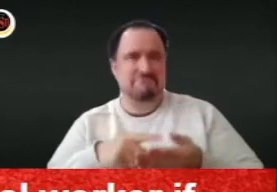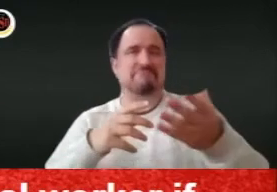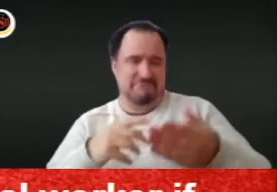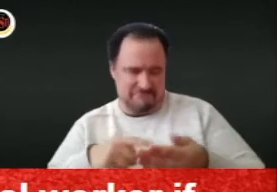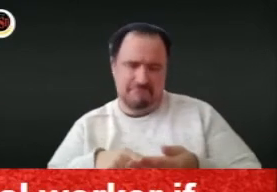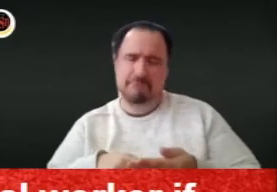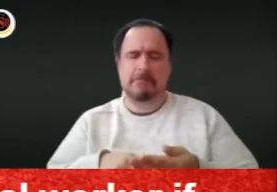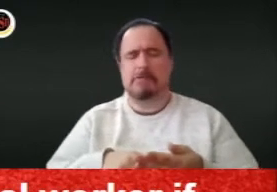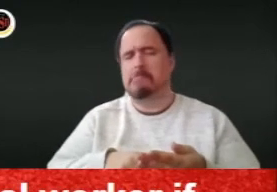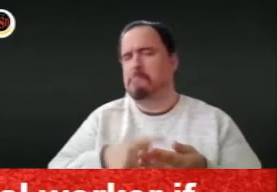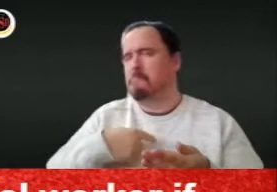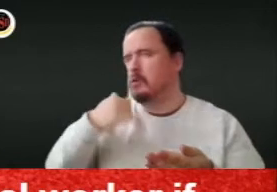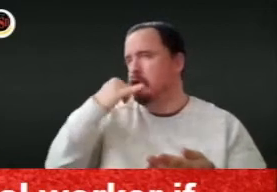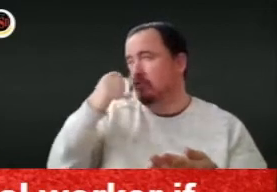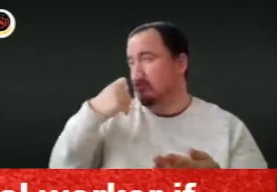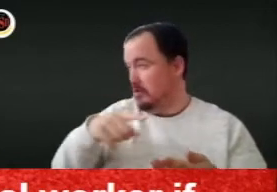My approval